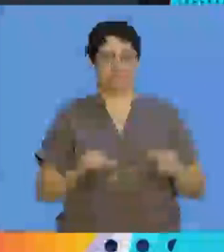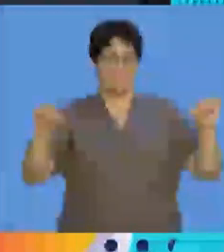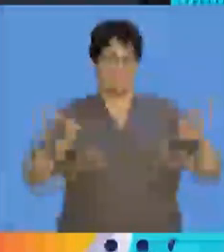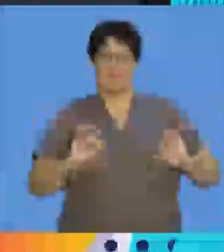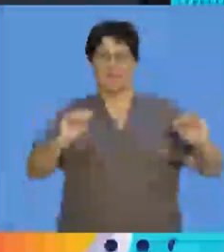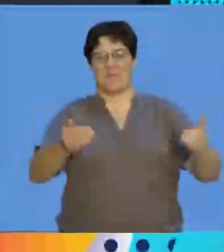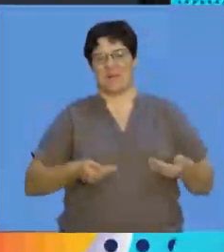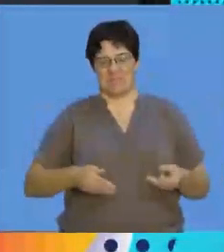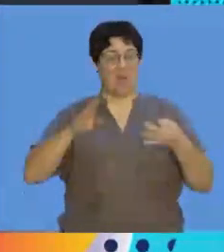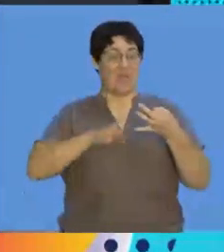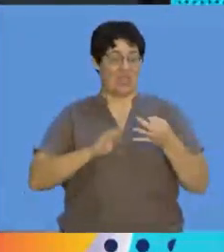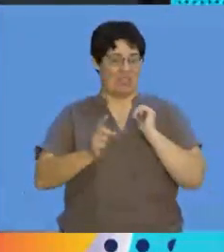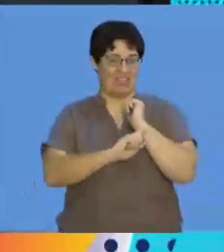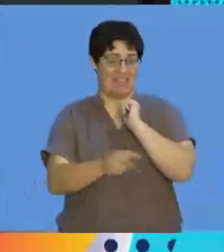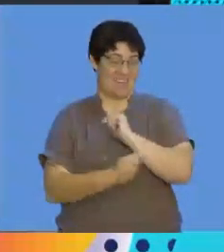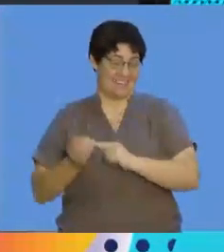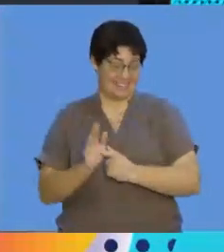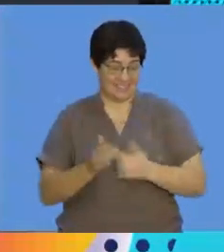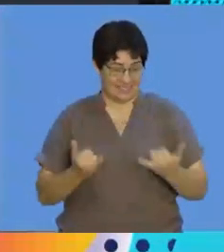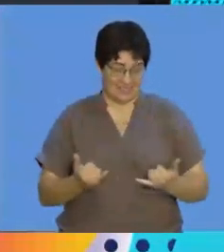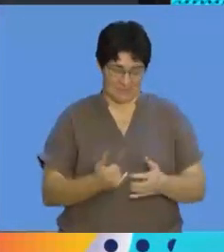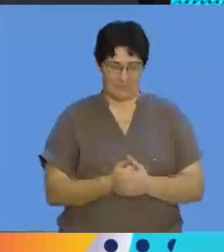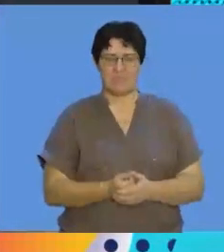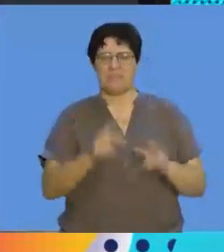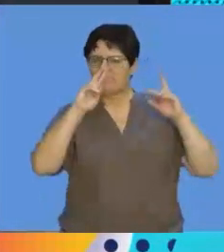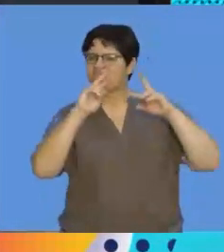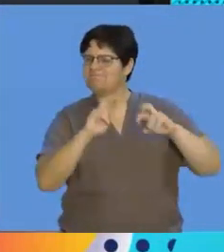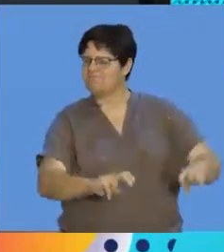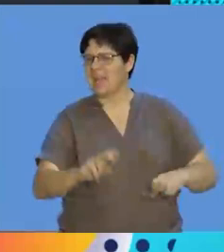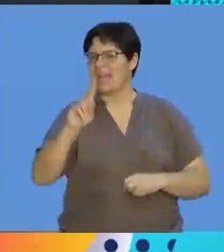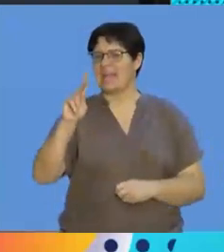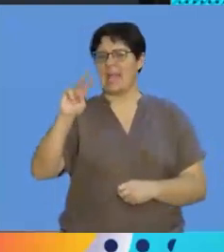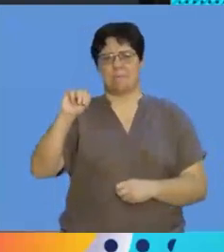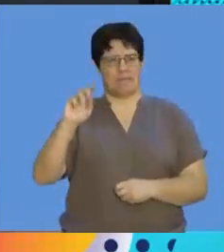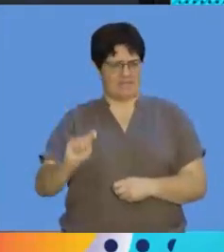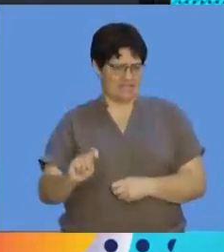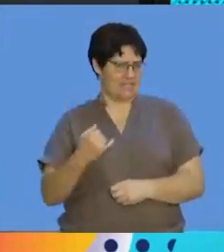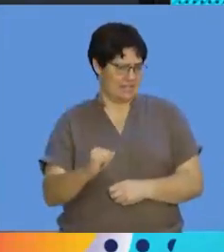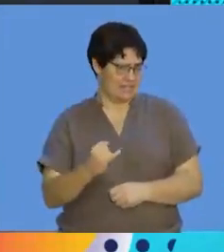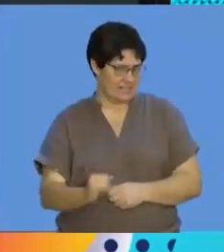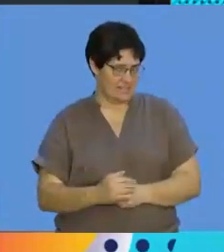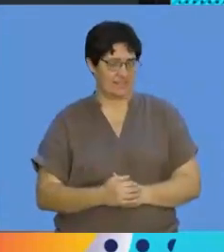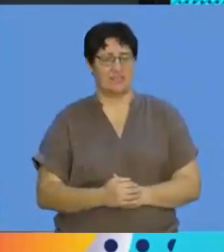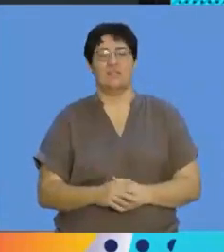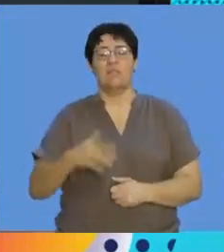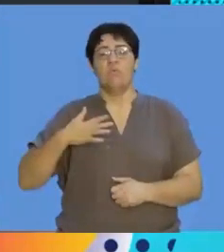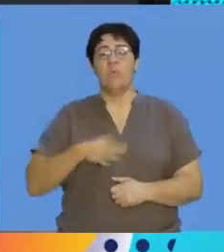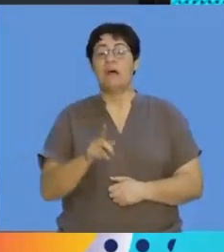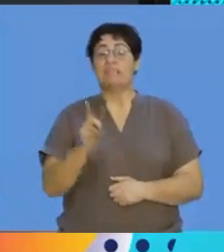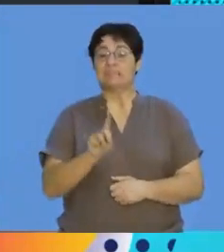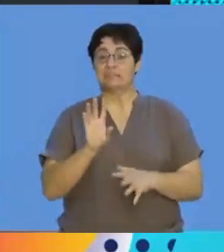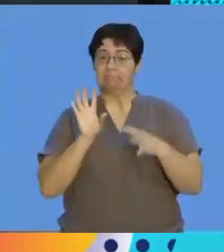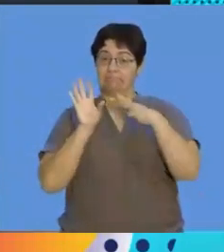Welcome back to our third and final segment. We're still exploring the kinetic molecular theory, but we also want to try and